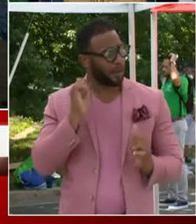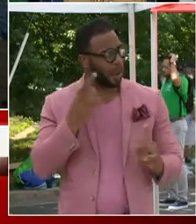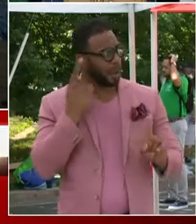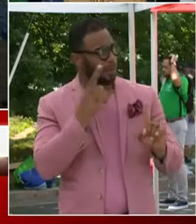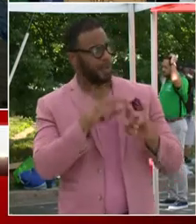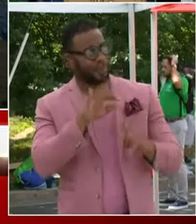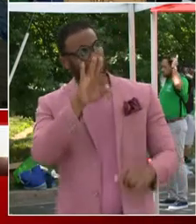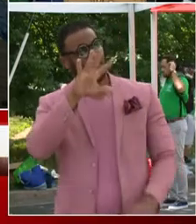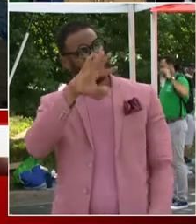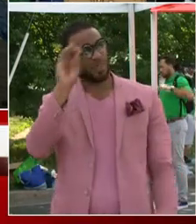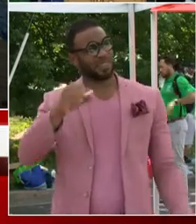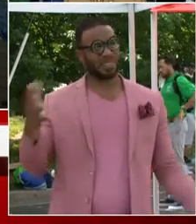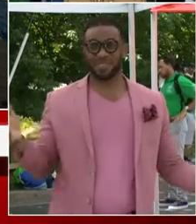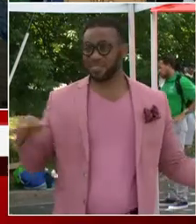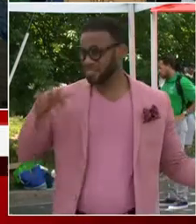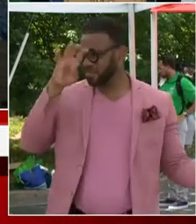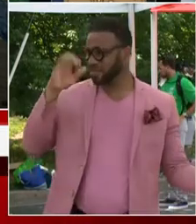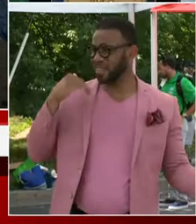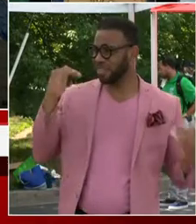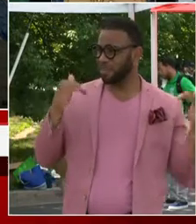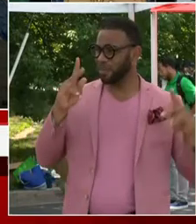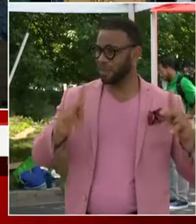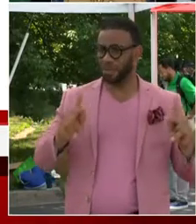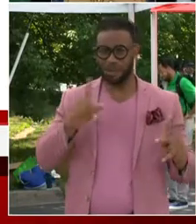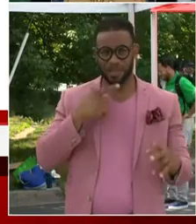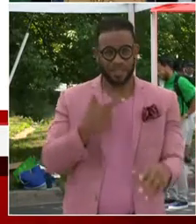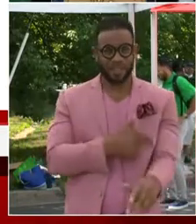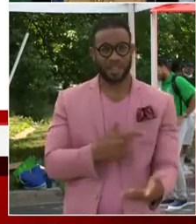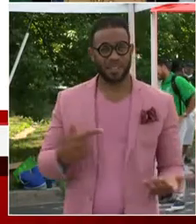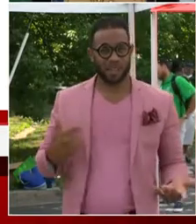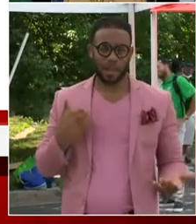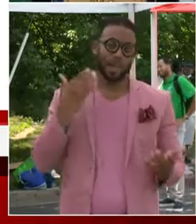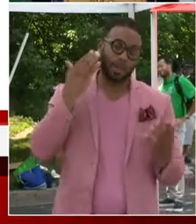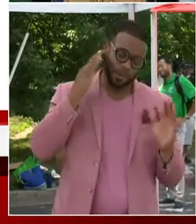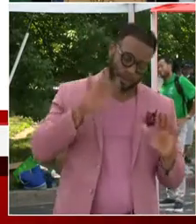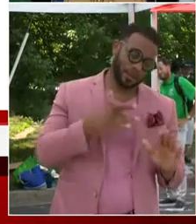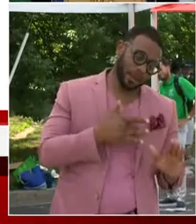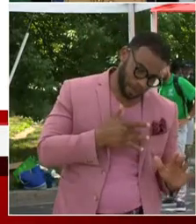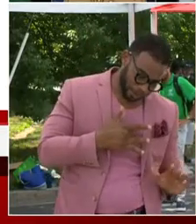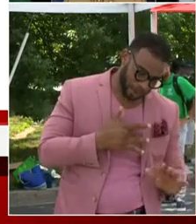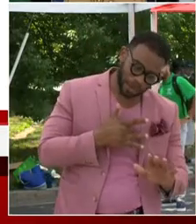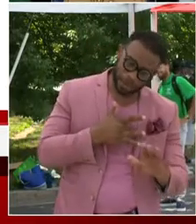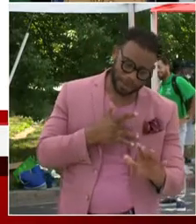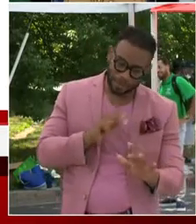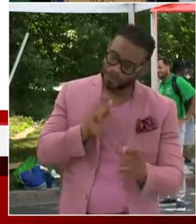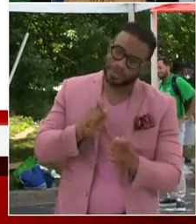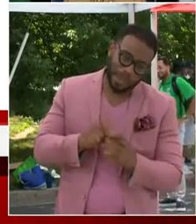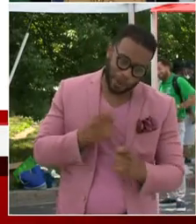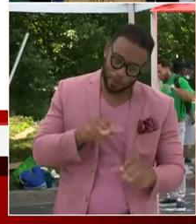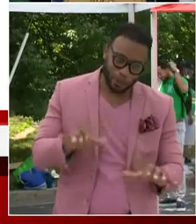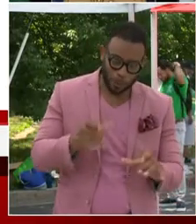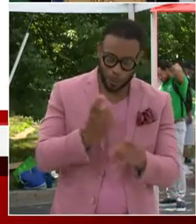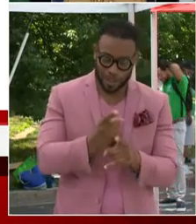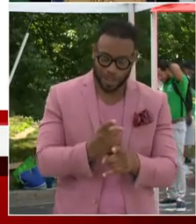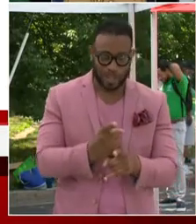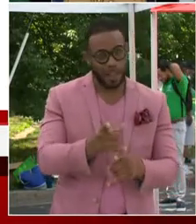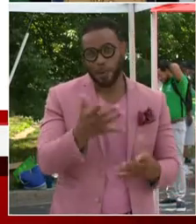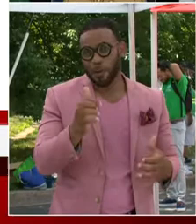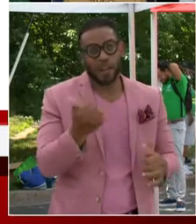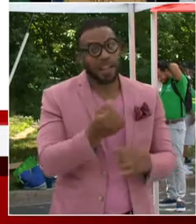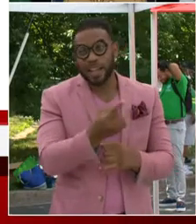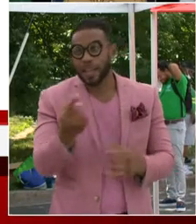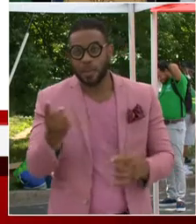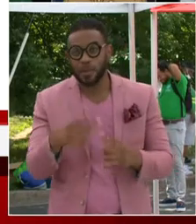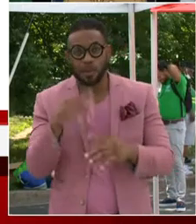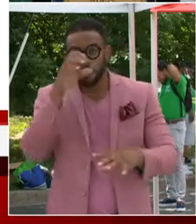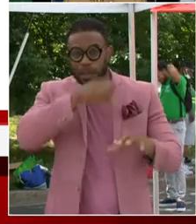aspiring to 95% of our adult population being vaccinated? And I know in your heart of hearts, that's exactly what you're doing. You don't want